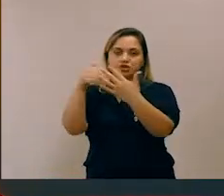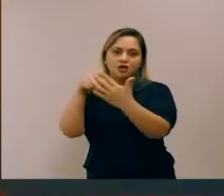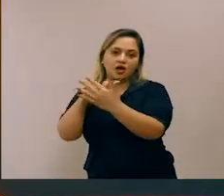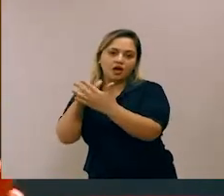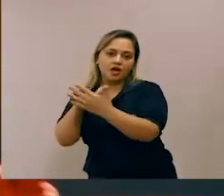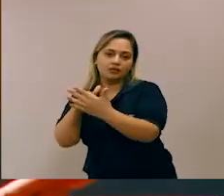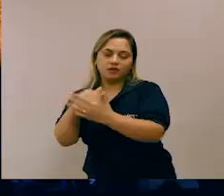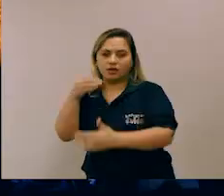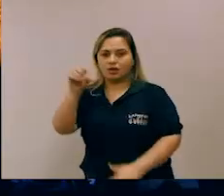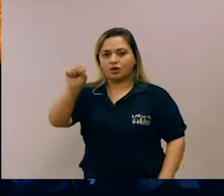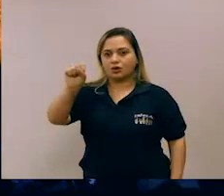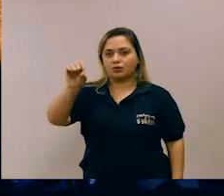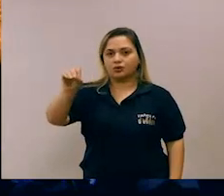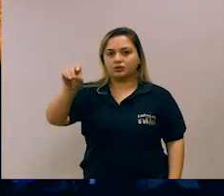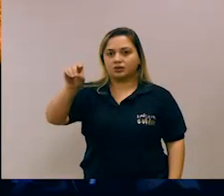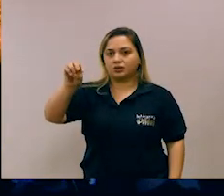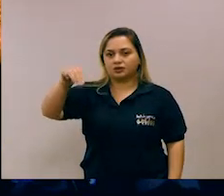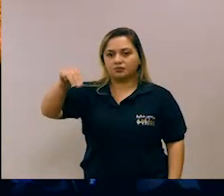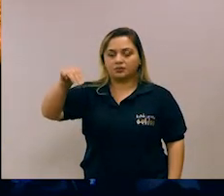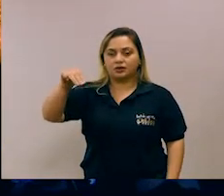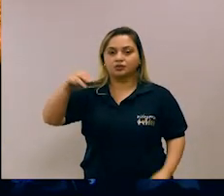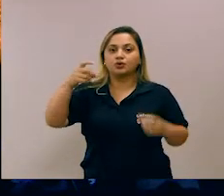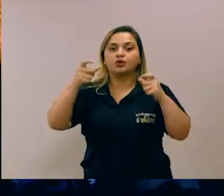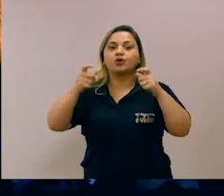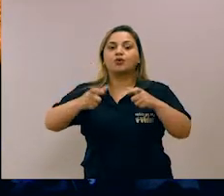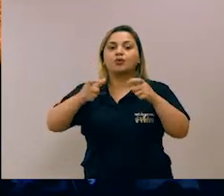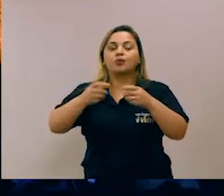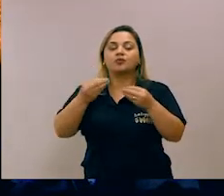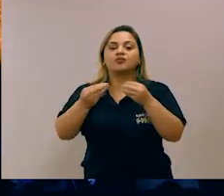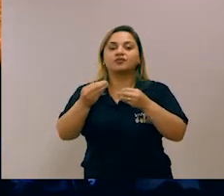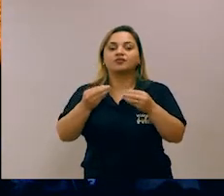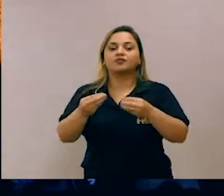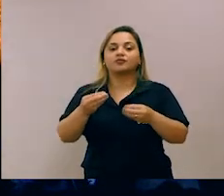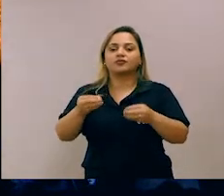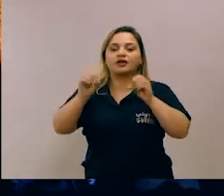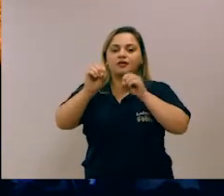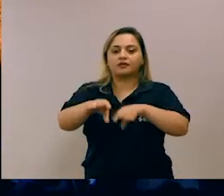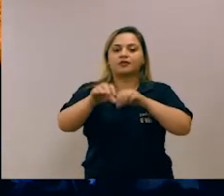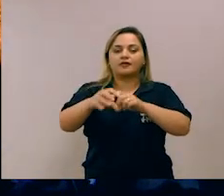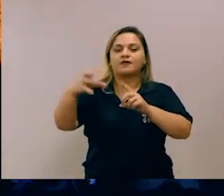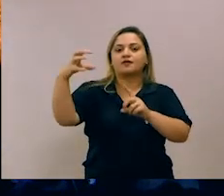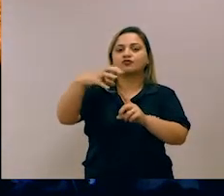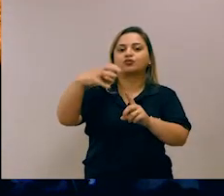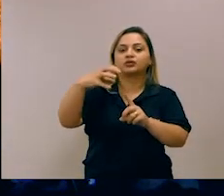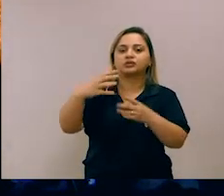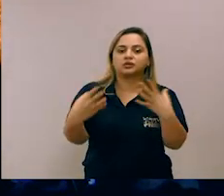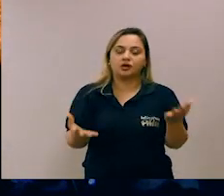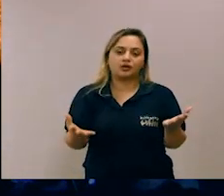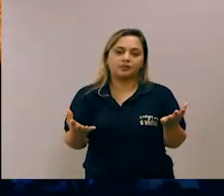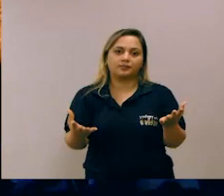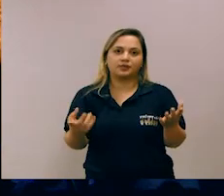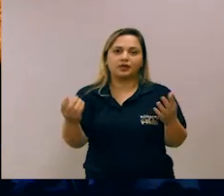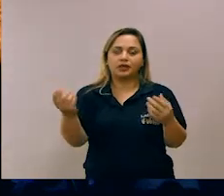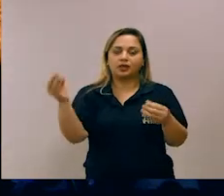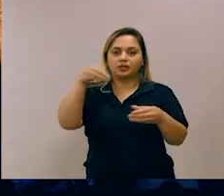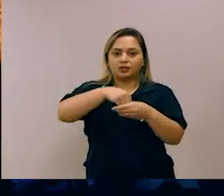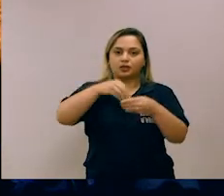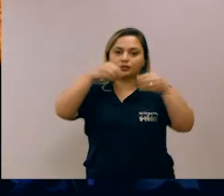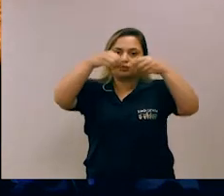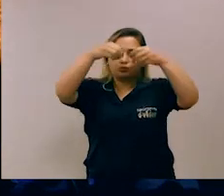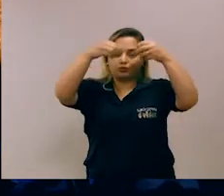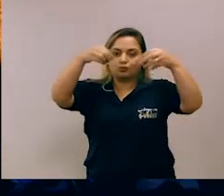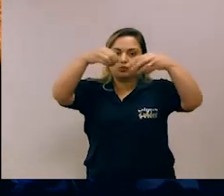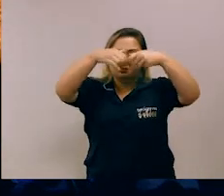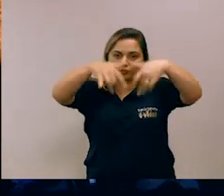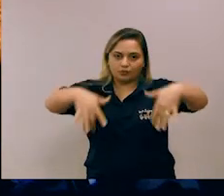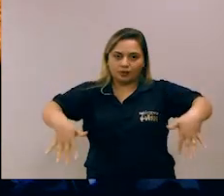80 meters, and then we had a weight in this point. So it would influence in each part within the map. So